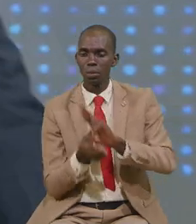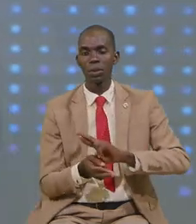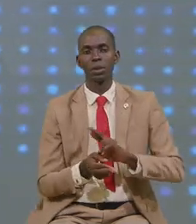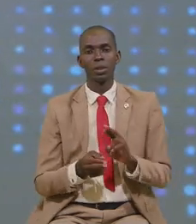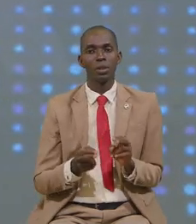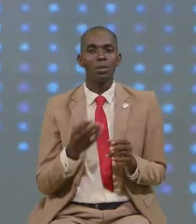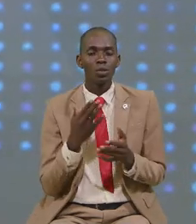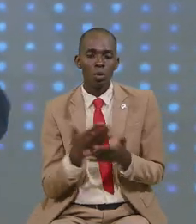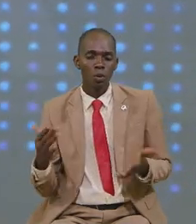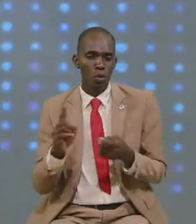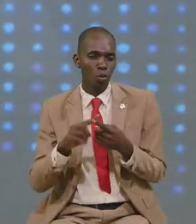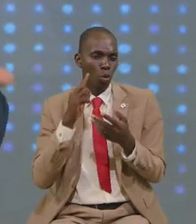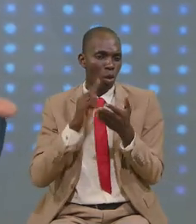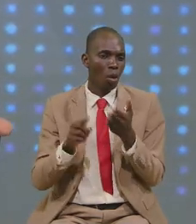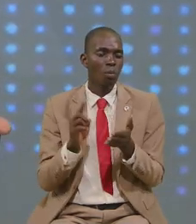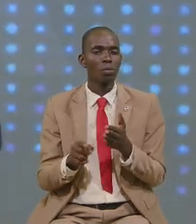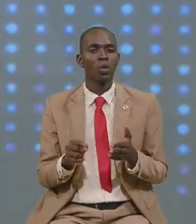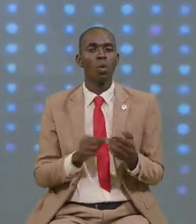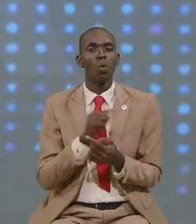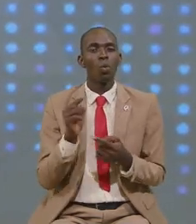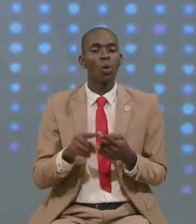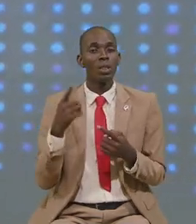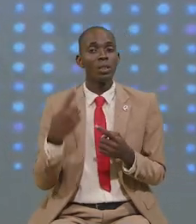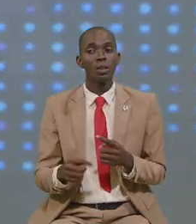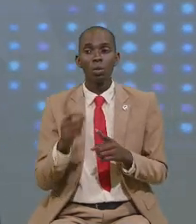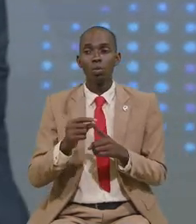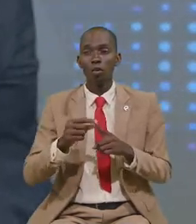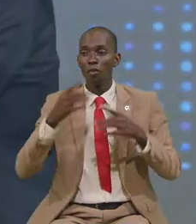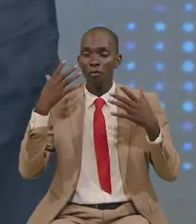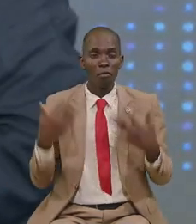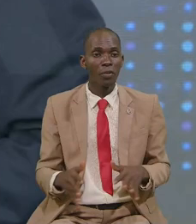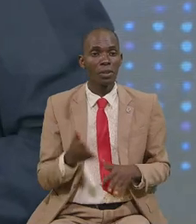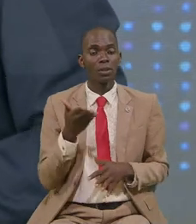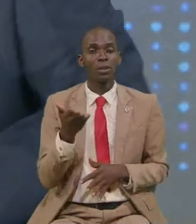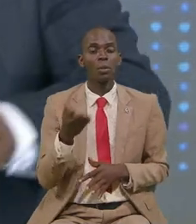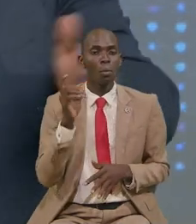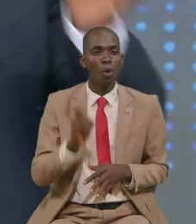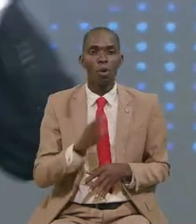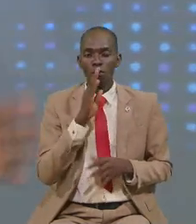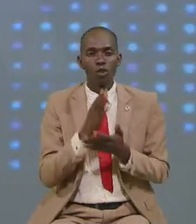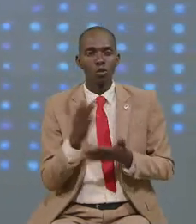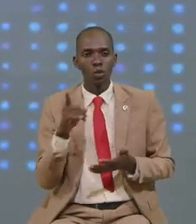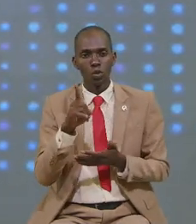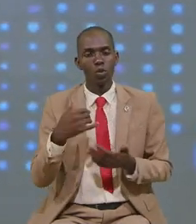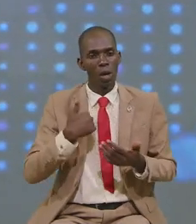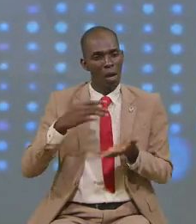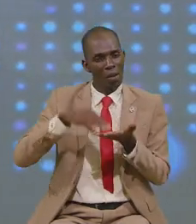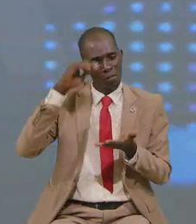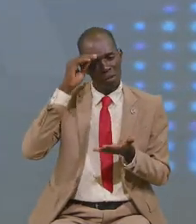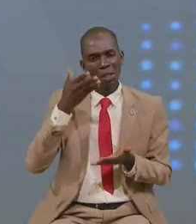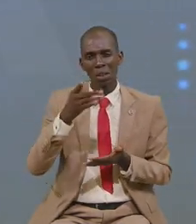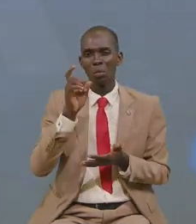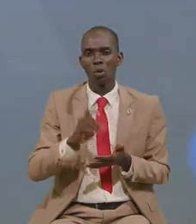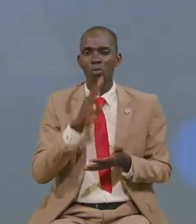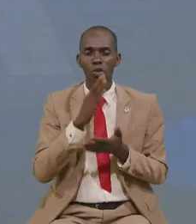to observe. What, when the message finishes, there must be something you have learned, there must be something you have